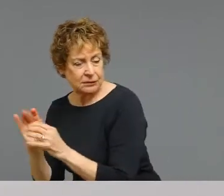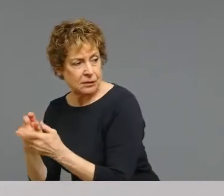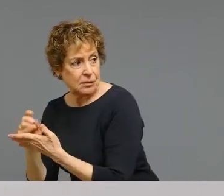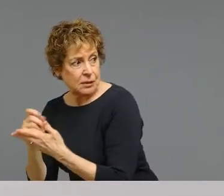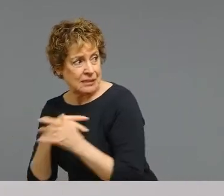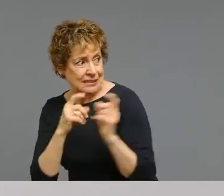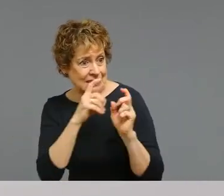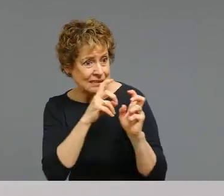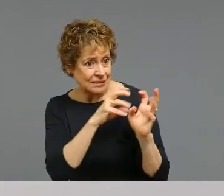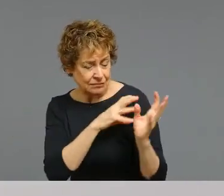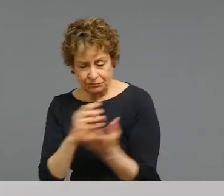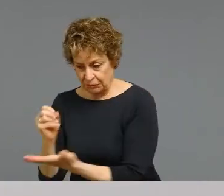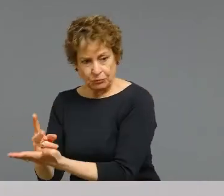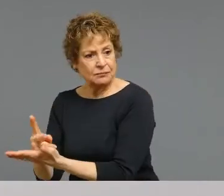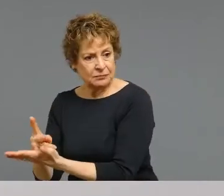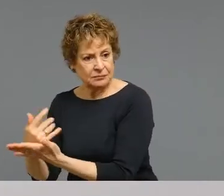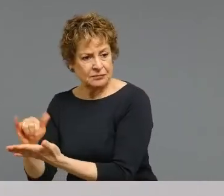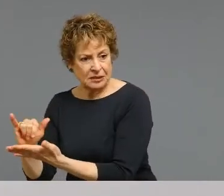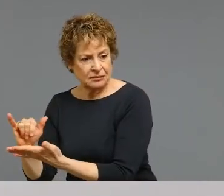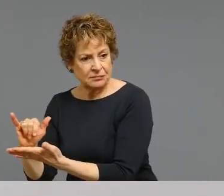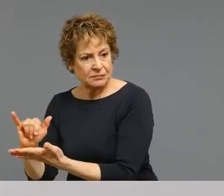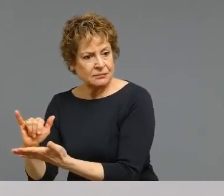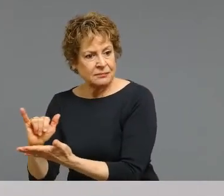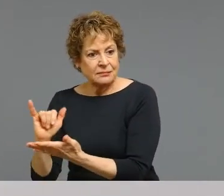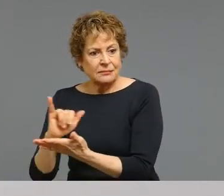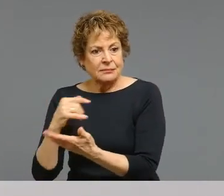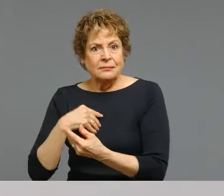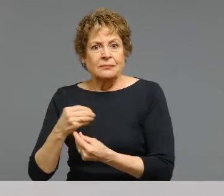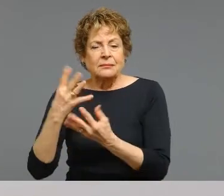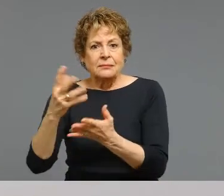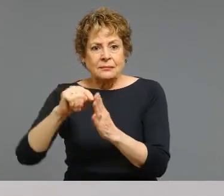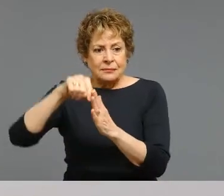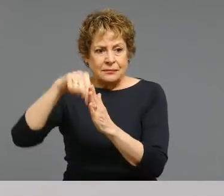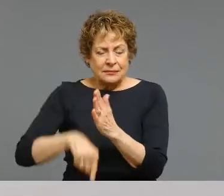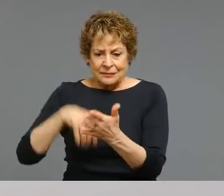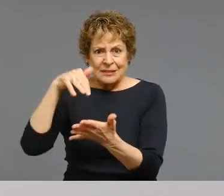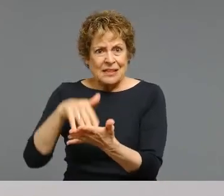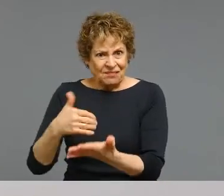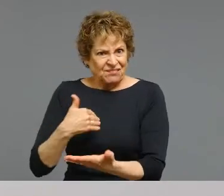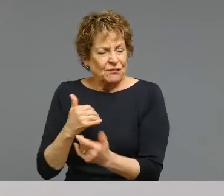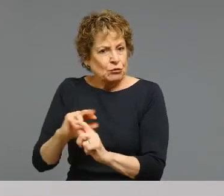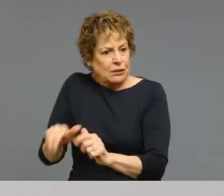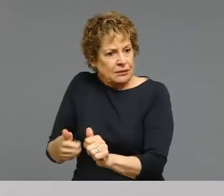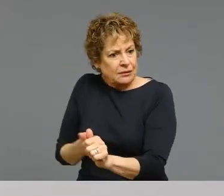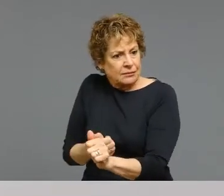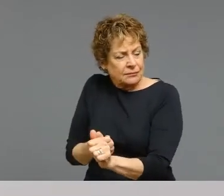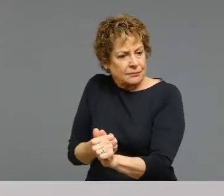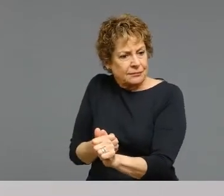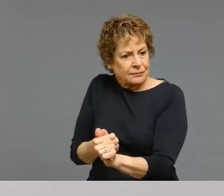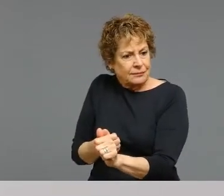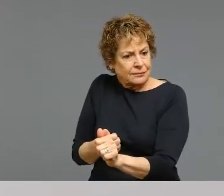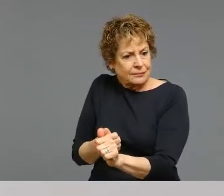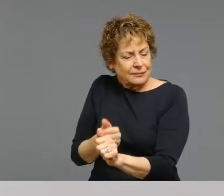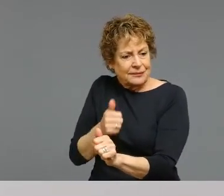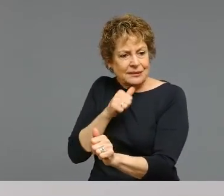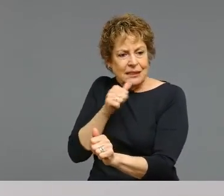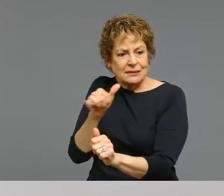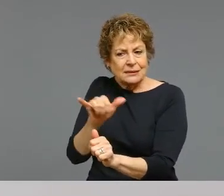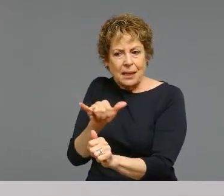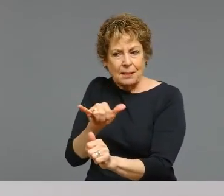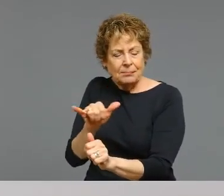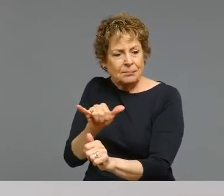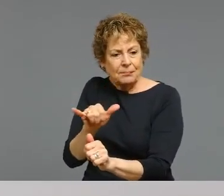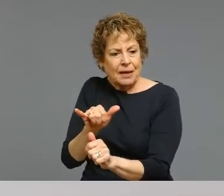same amount of data. They may not have as much follow-up on the end that they are collecting, but